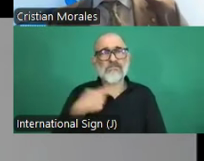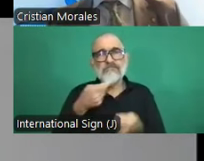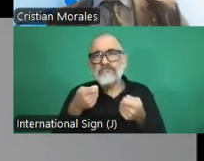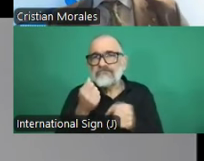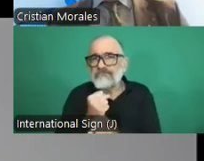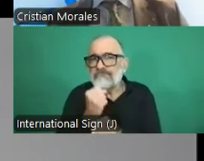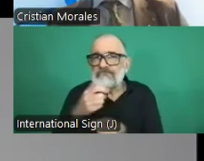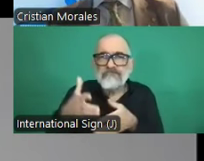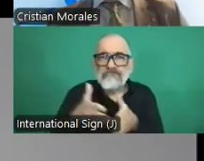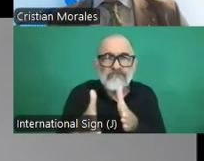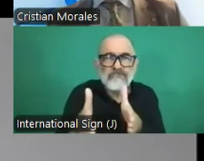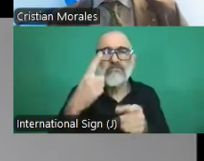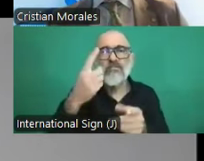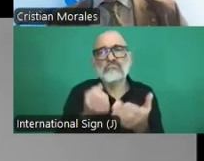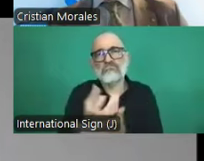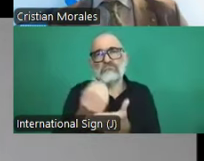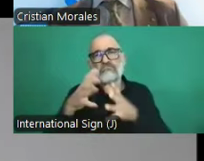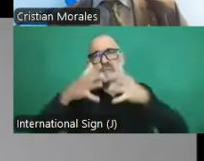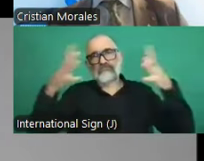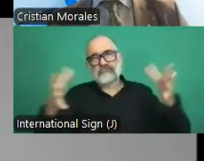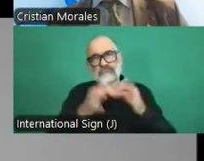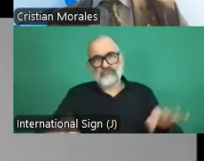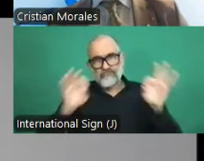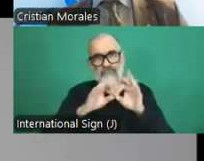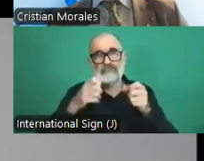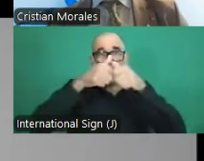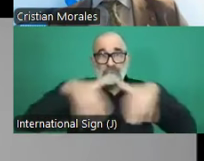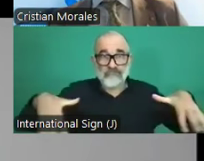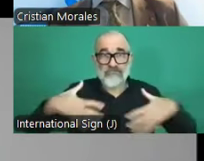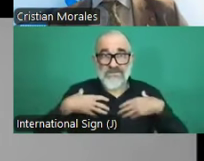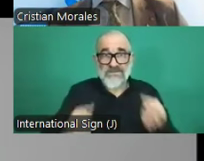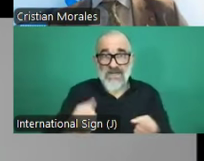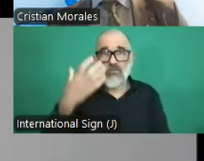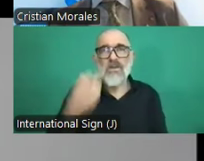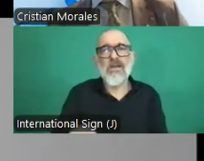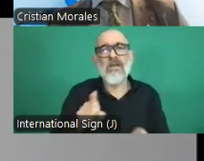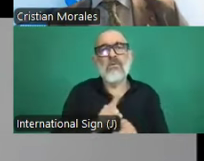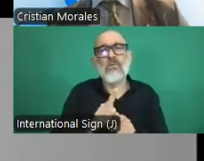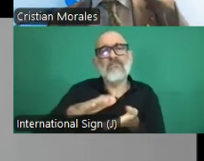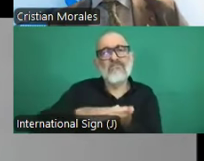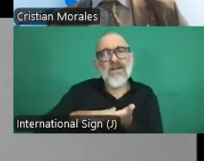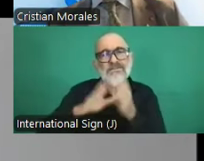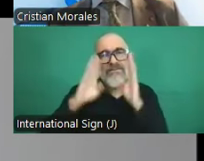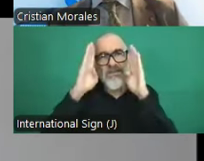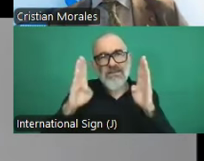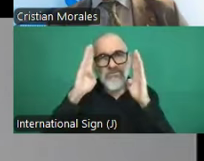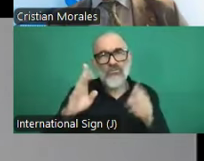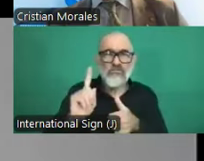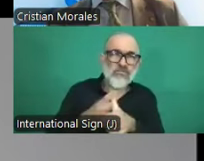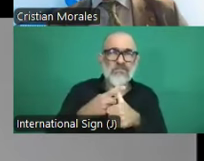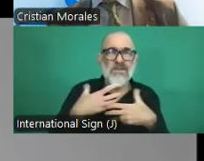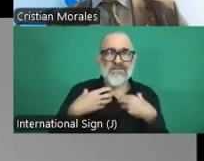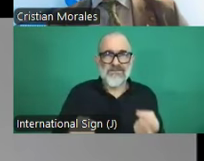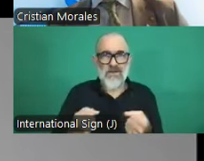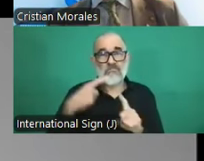to leave a very important message. The health system must be based on primary health care, but that alone is not